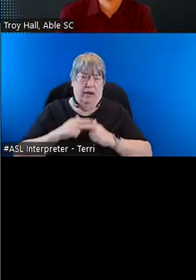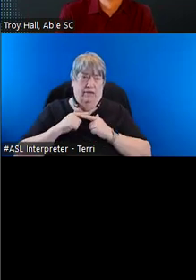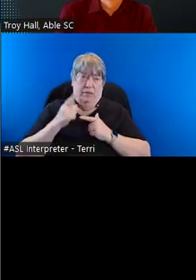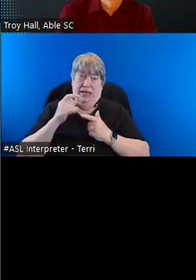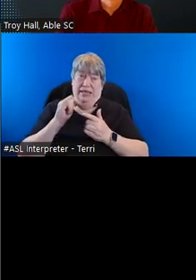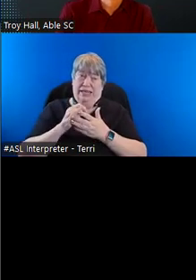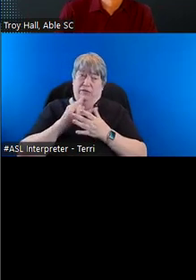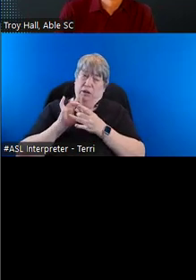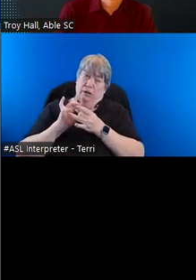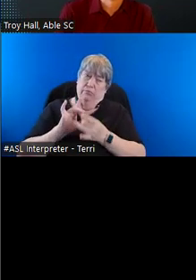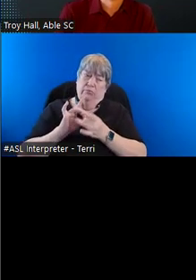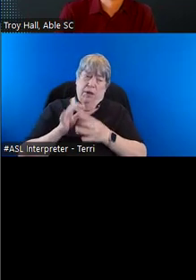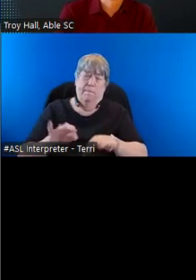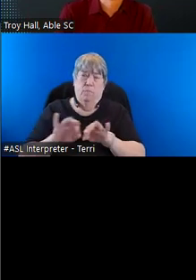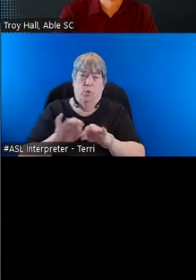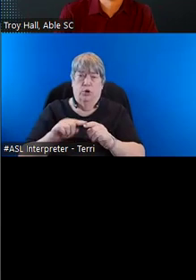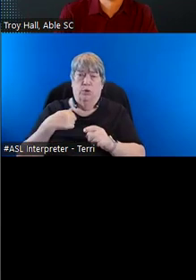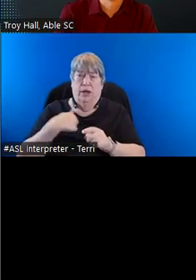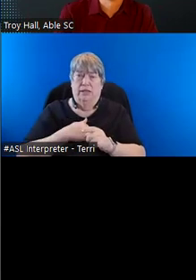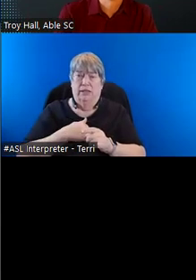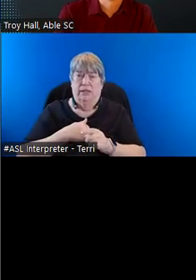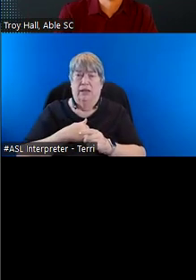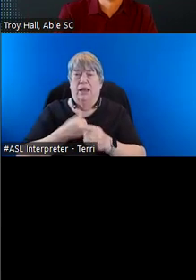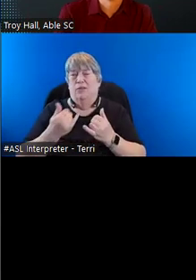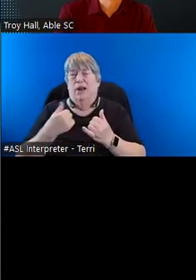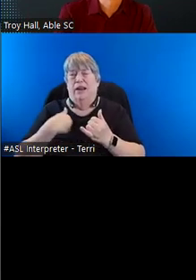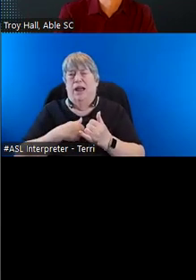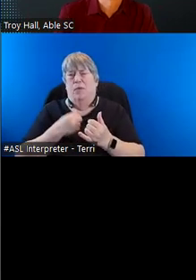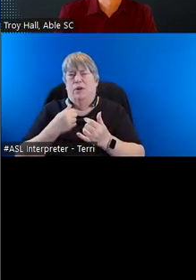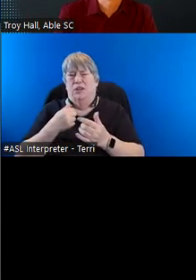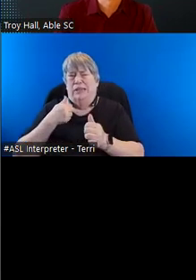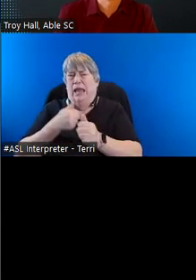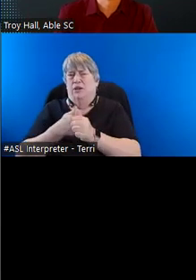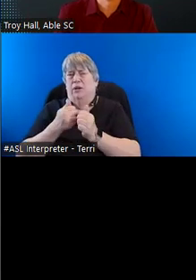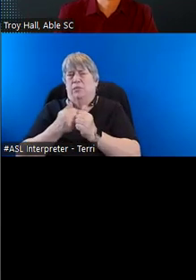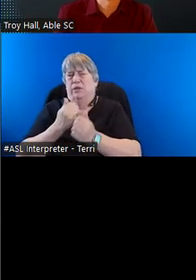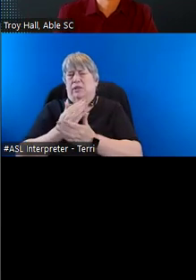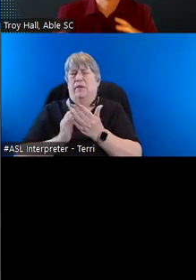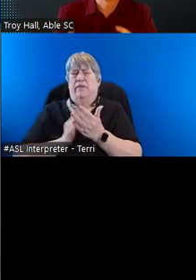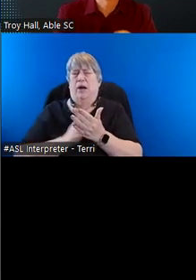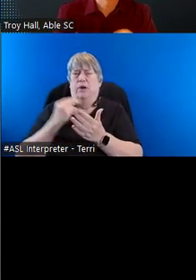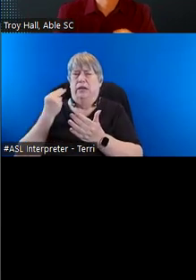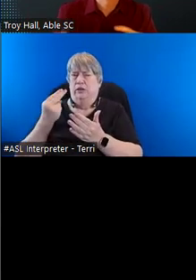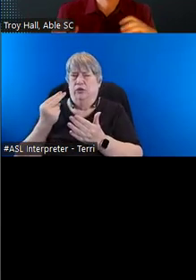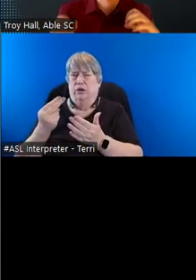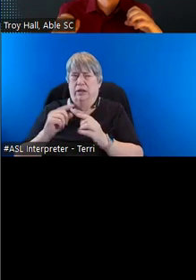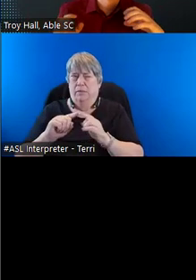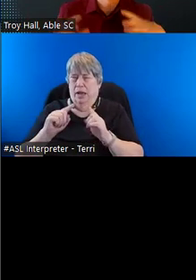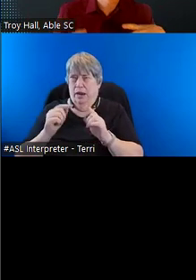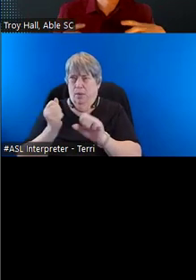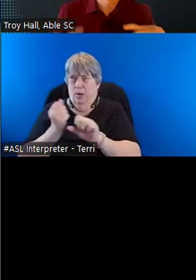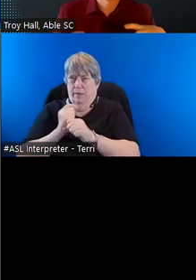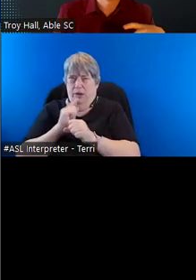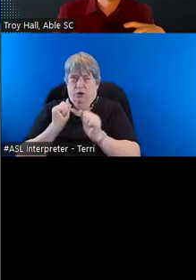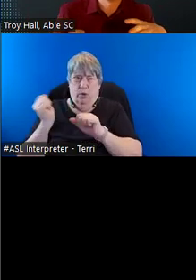So, and of course, we're just brushing up a little bit on our history, but I want to specifically spell this out so that we're all working from